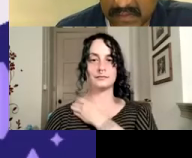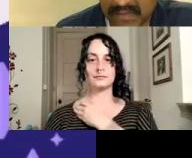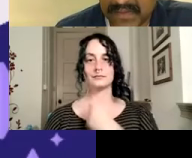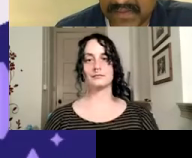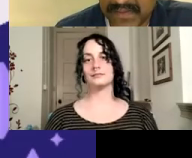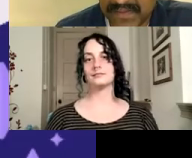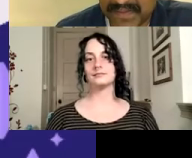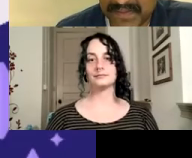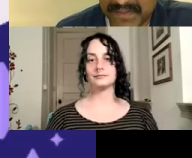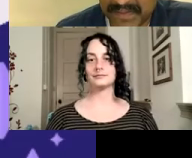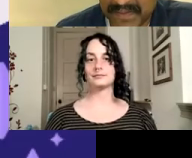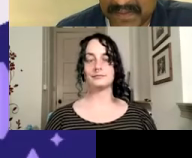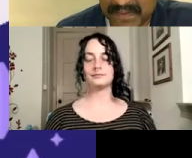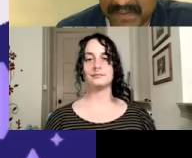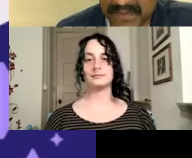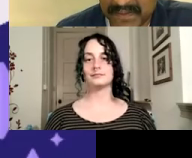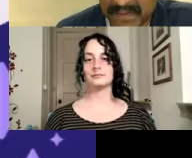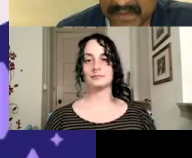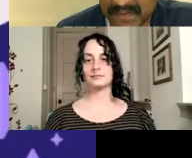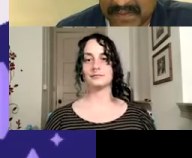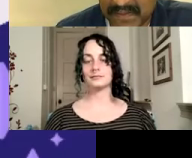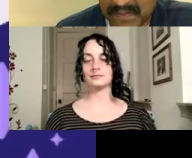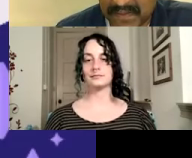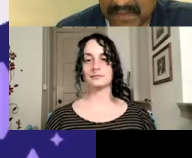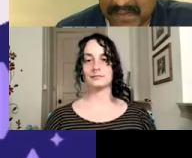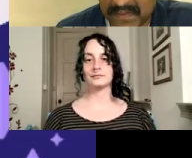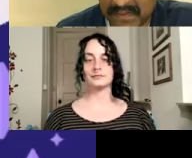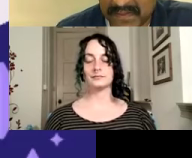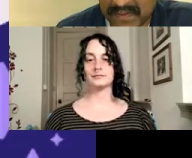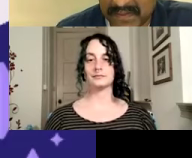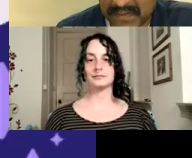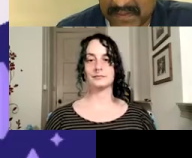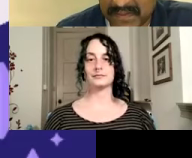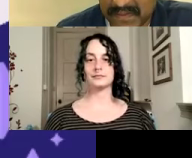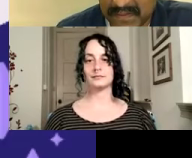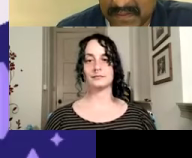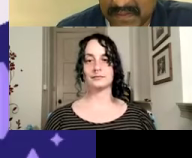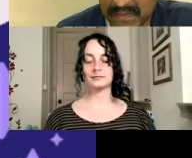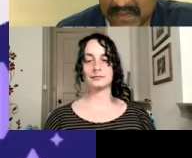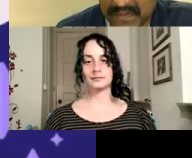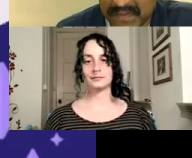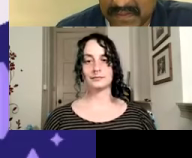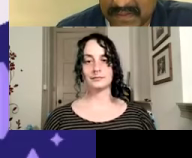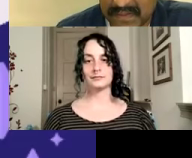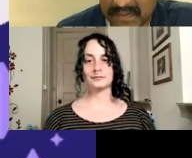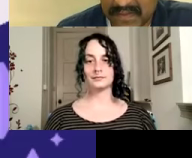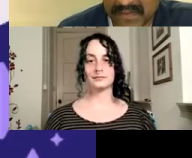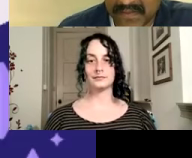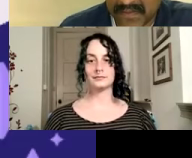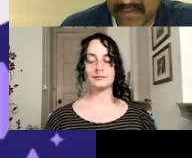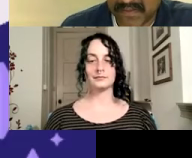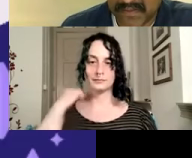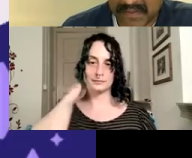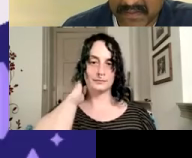patreon.com/Skype a Scientist. We also have trivia every single Thursday night, and you can join the trivia tier to go to that every week, or